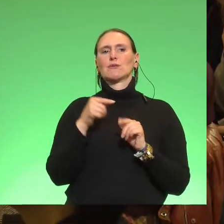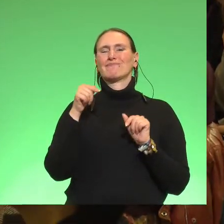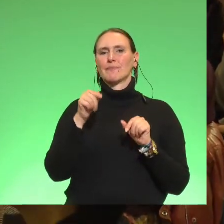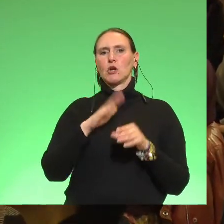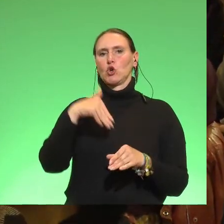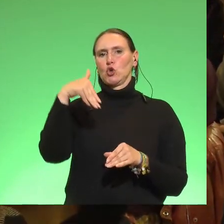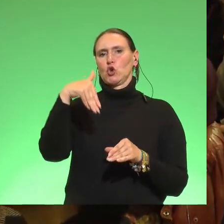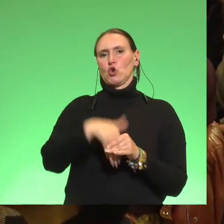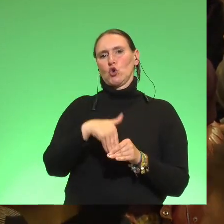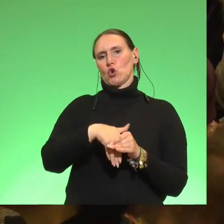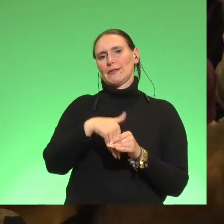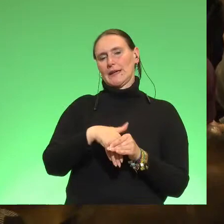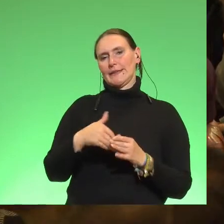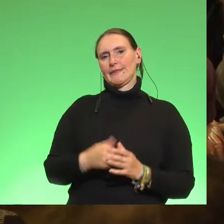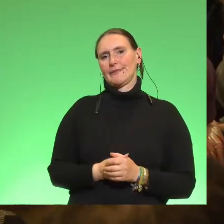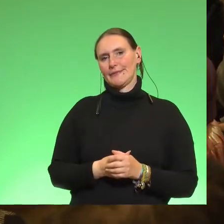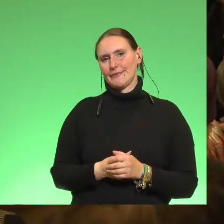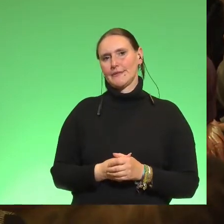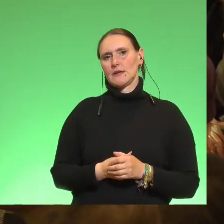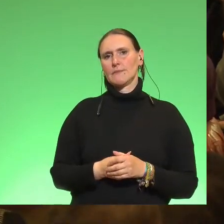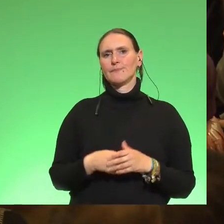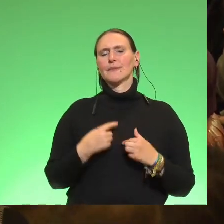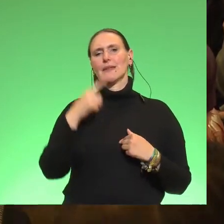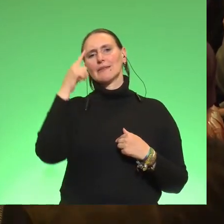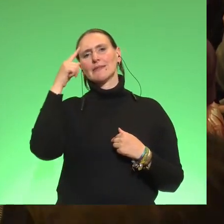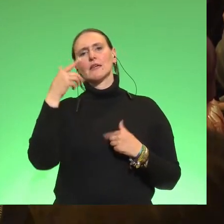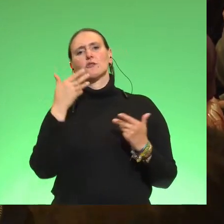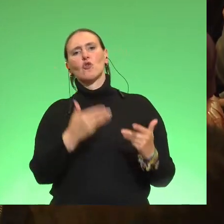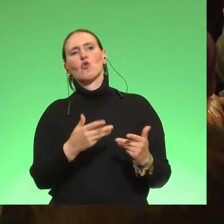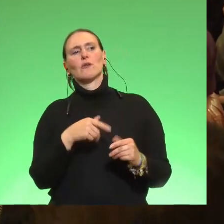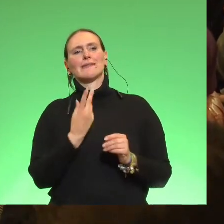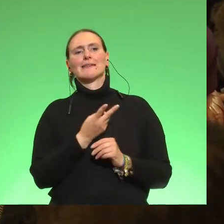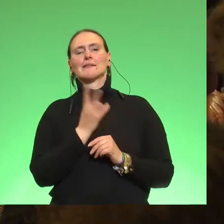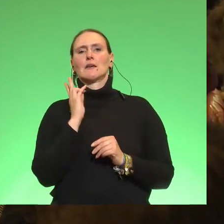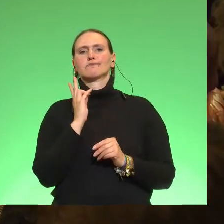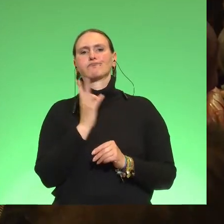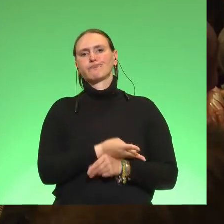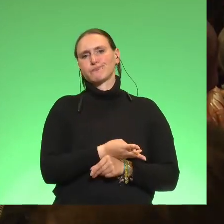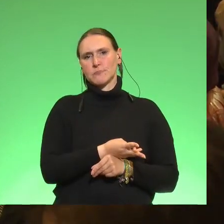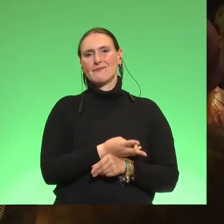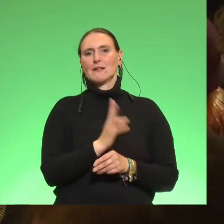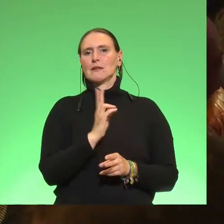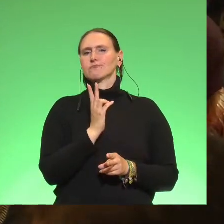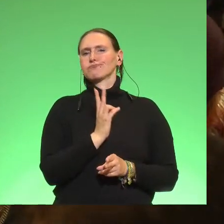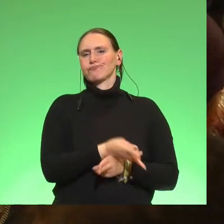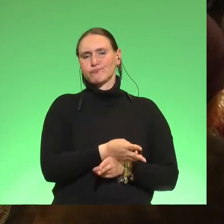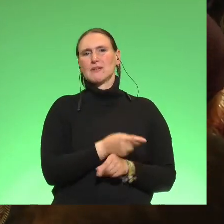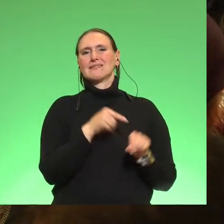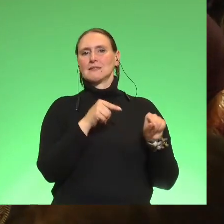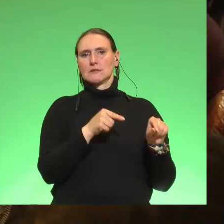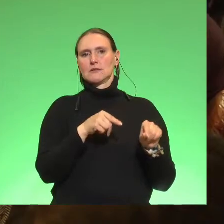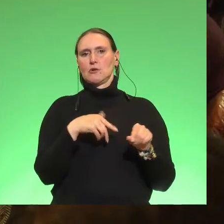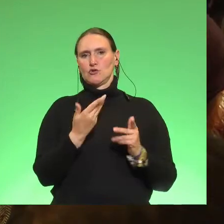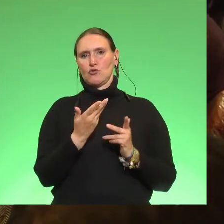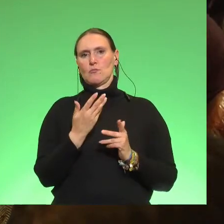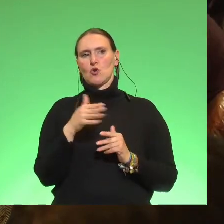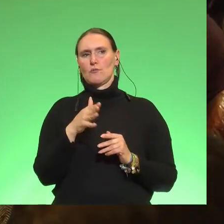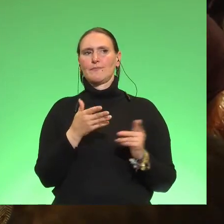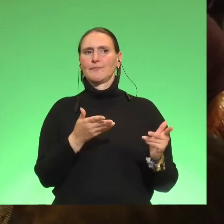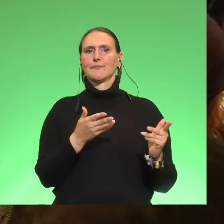I feel actually the left is so dispersed in a way that it's so